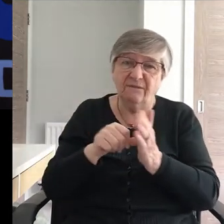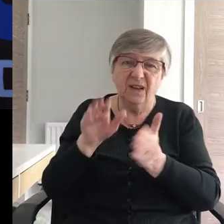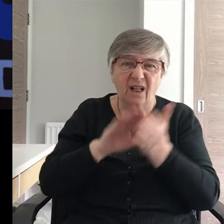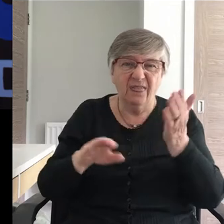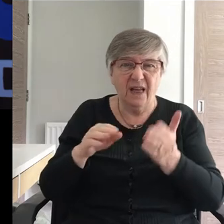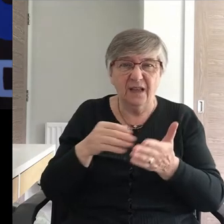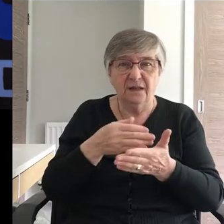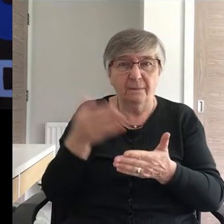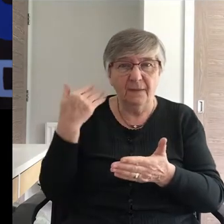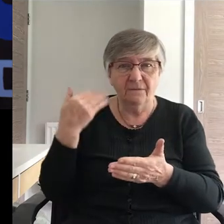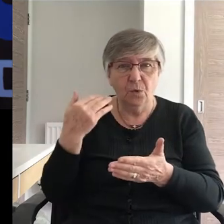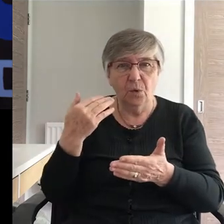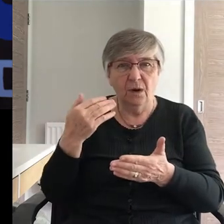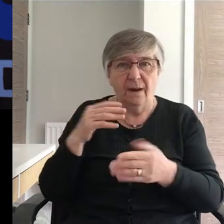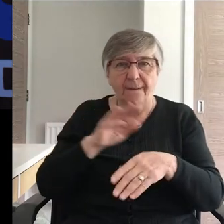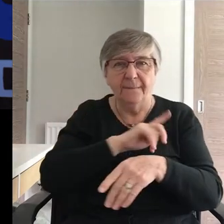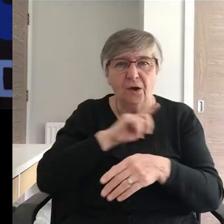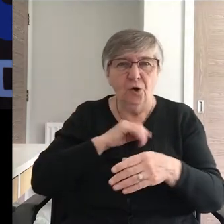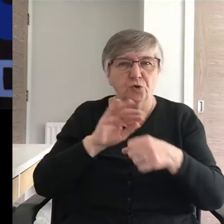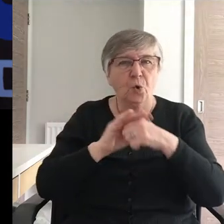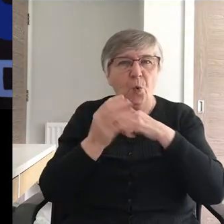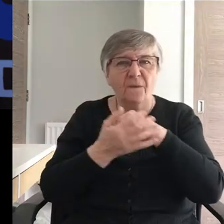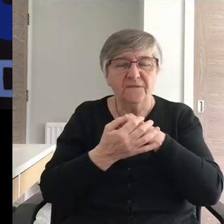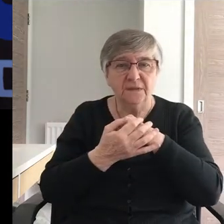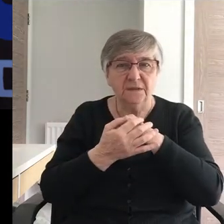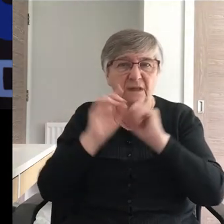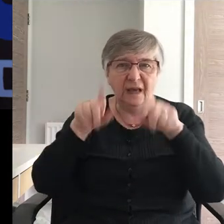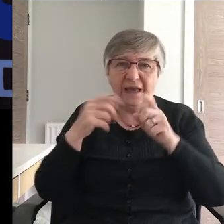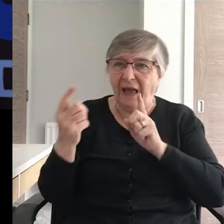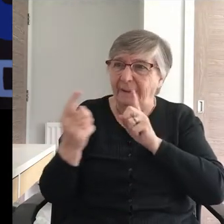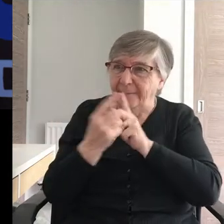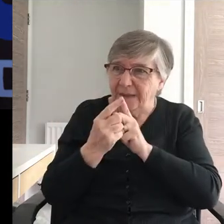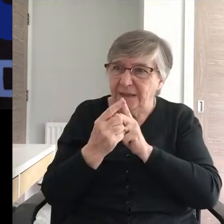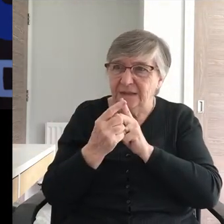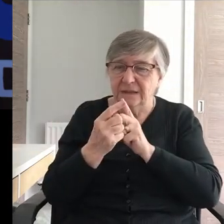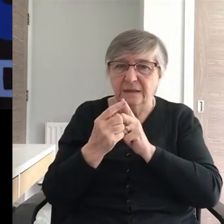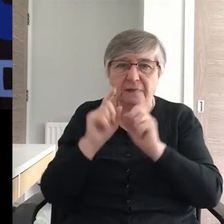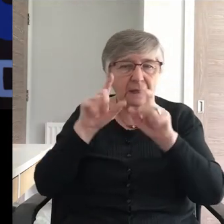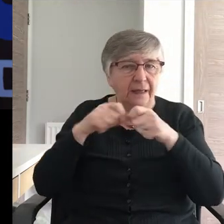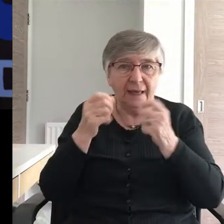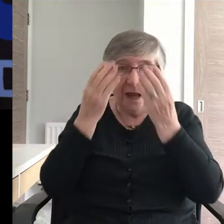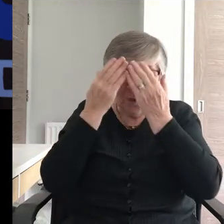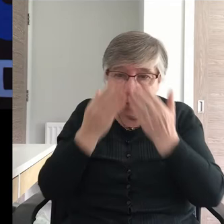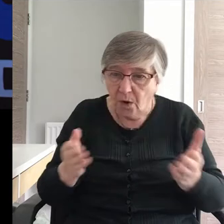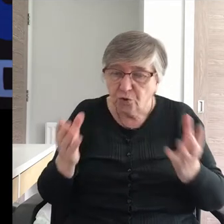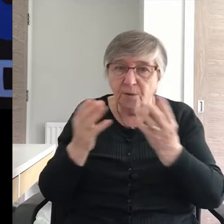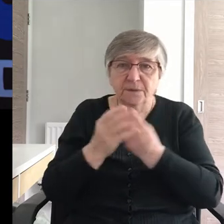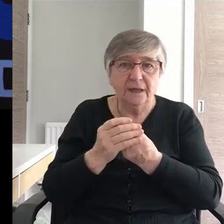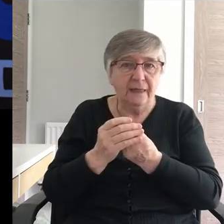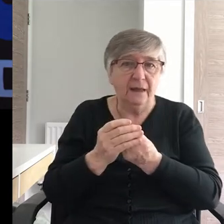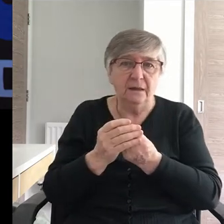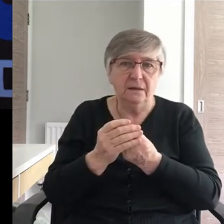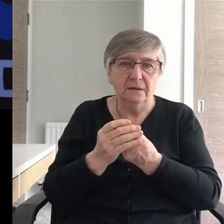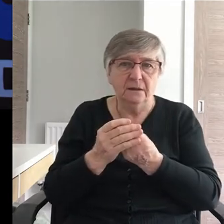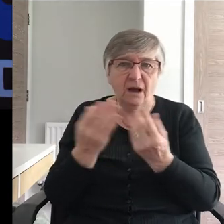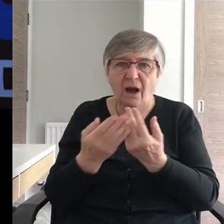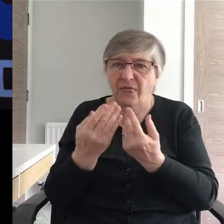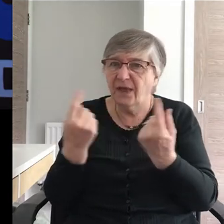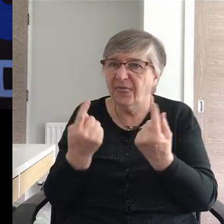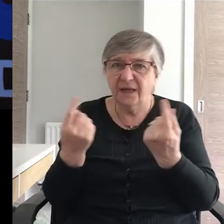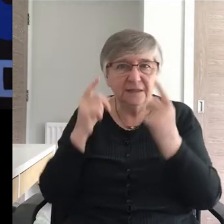perhaps, over the last year and a half, when we can't meet up, we can't worship together, we can't do so many